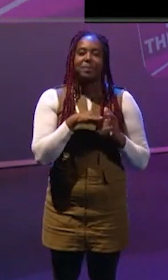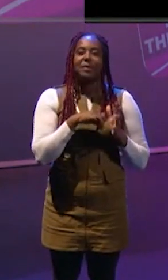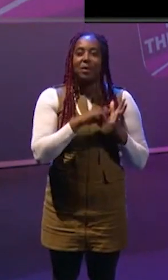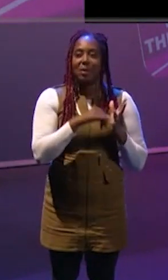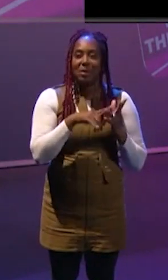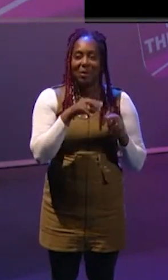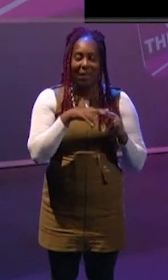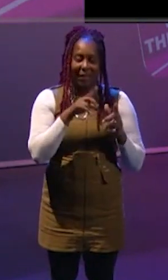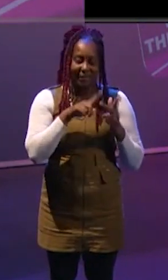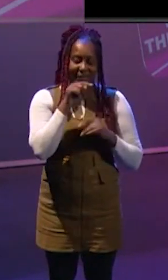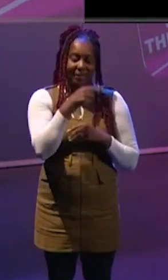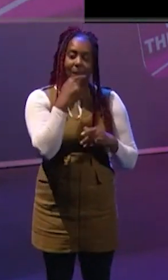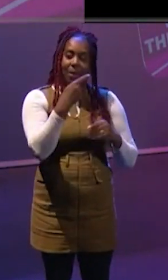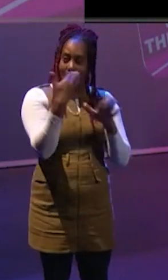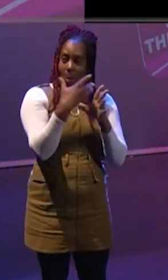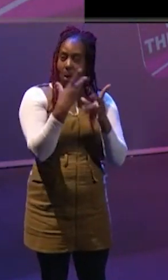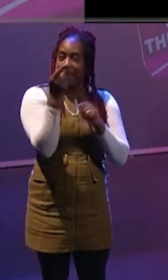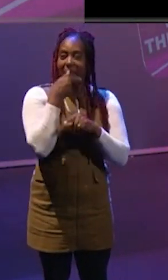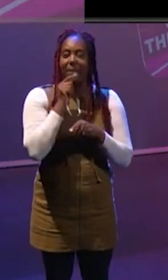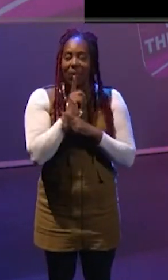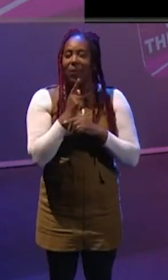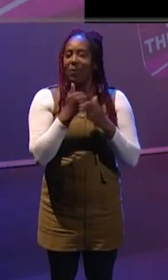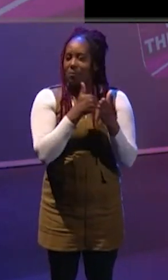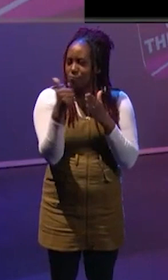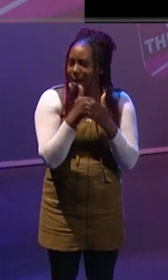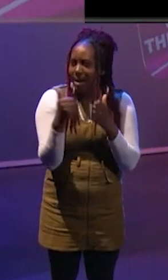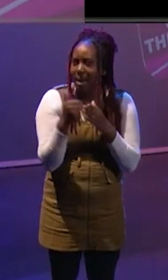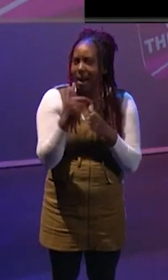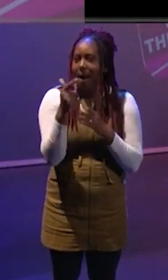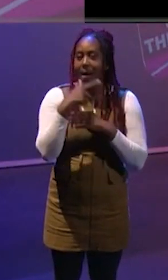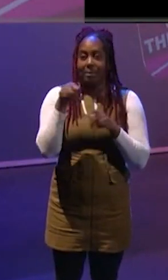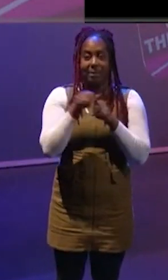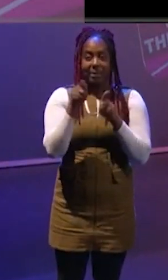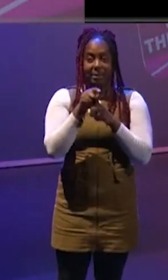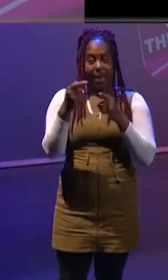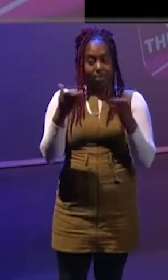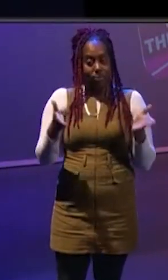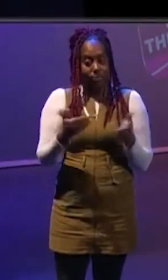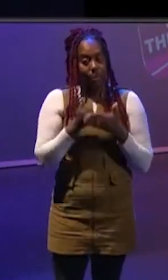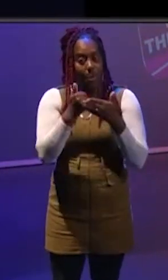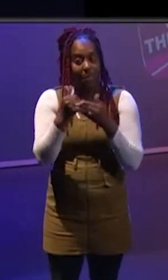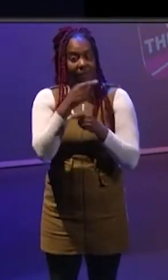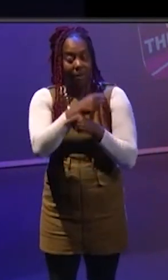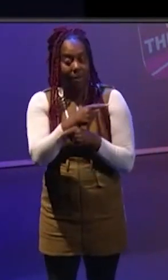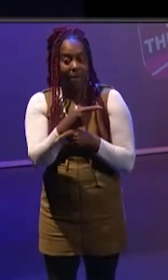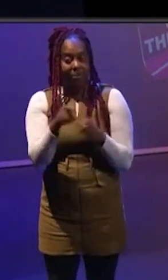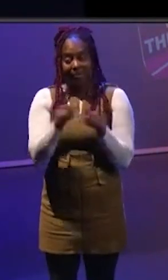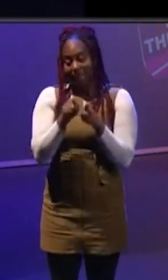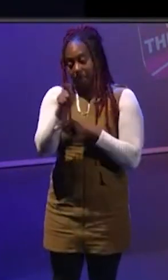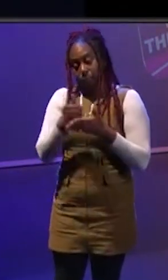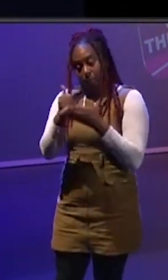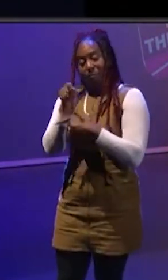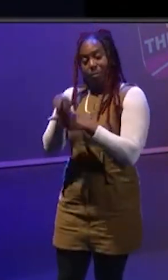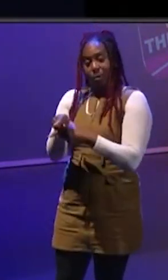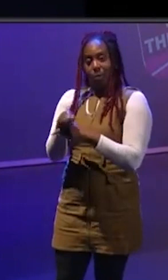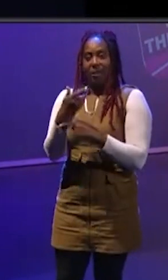work with on a regular basis who have kind of been champions of me, and I've been champions of them, and that's kind of like